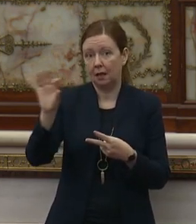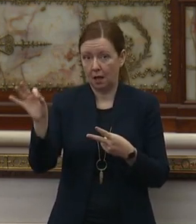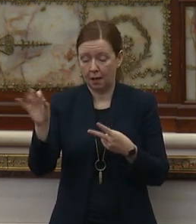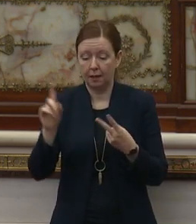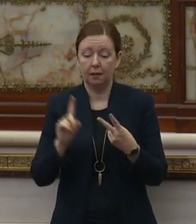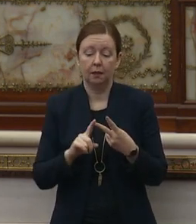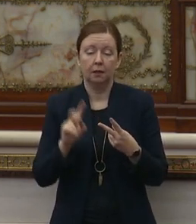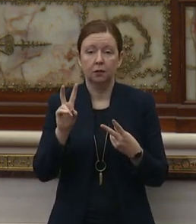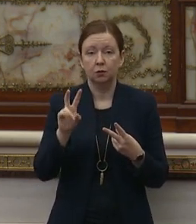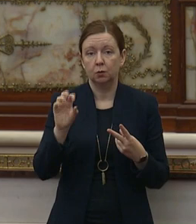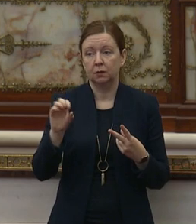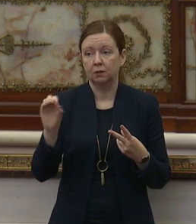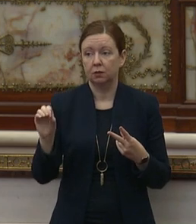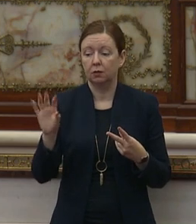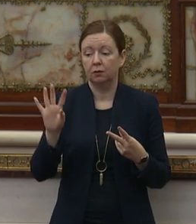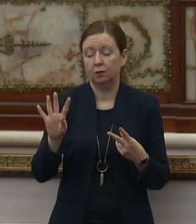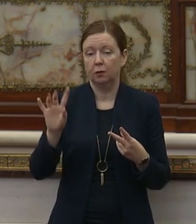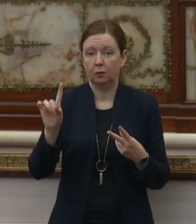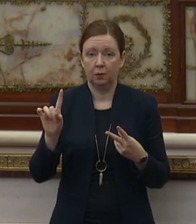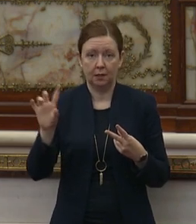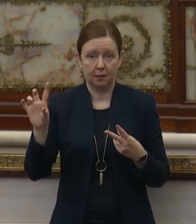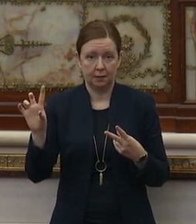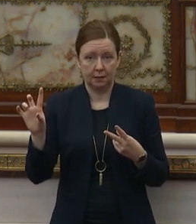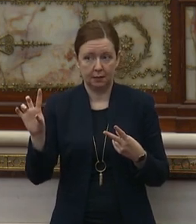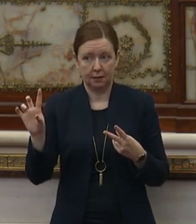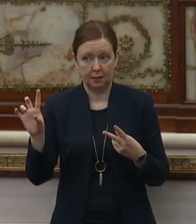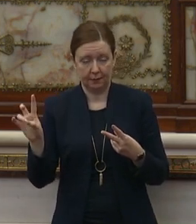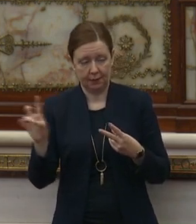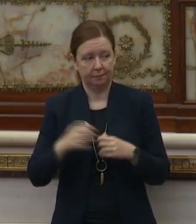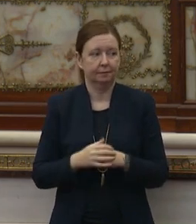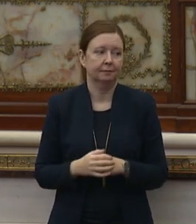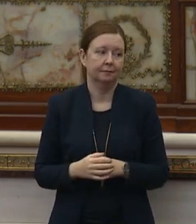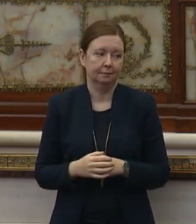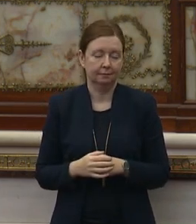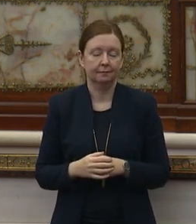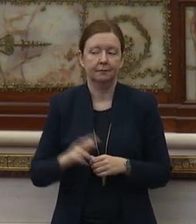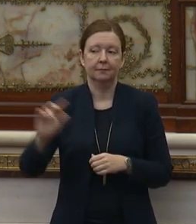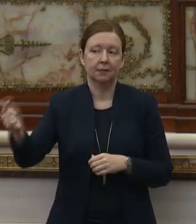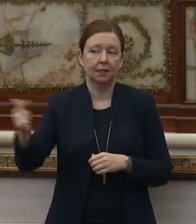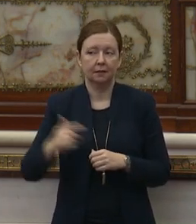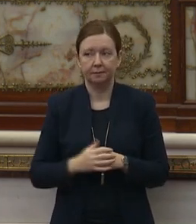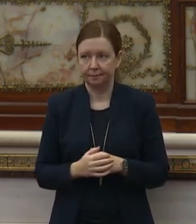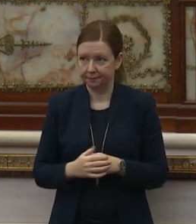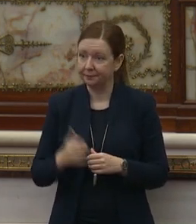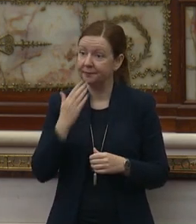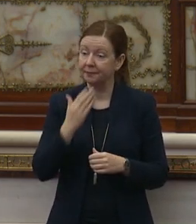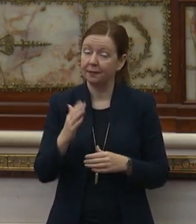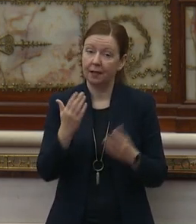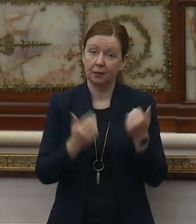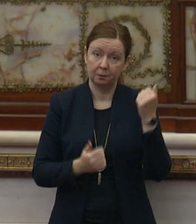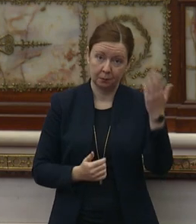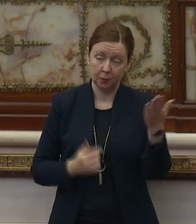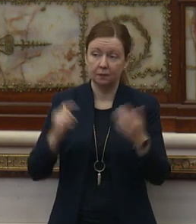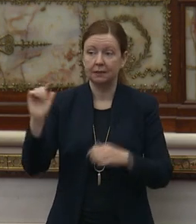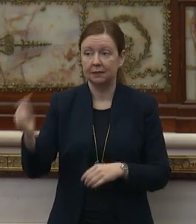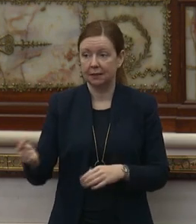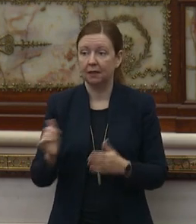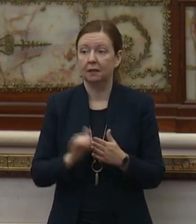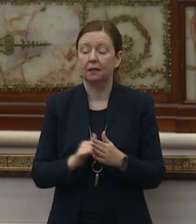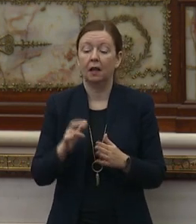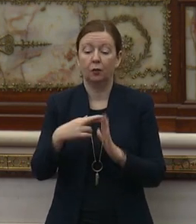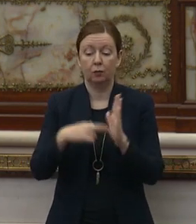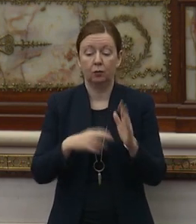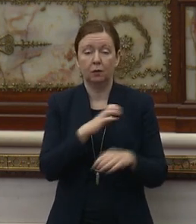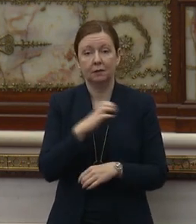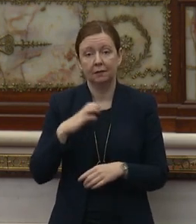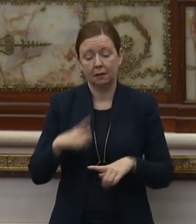200389 and 200417. Second. Thank you. It has been moved and properly seconded that the rules